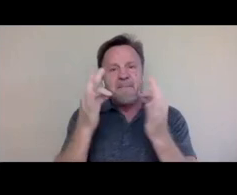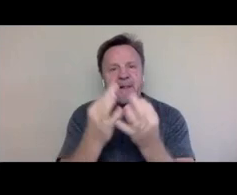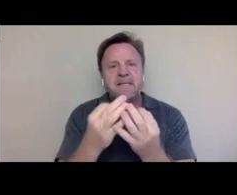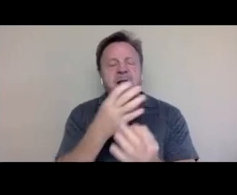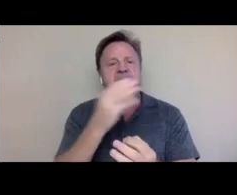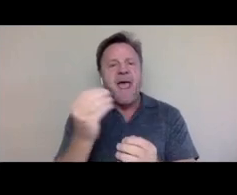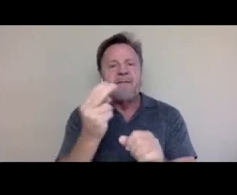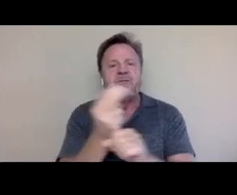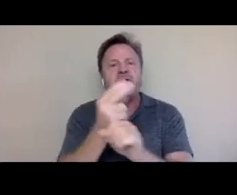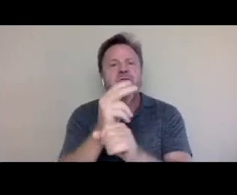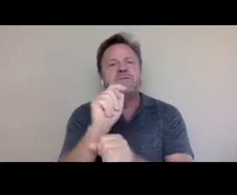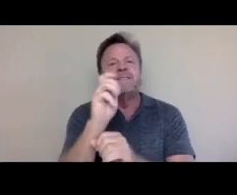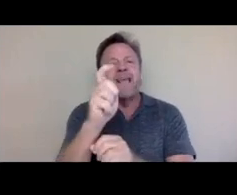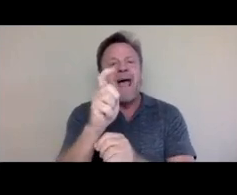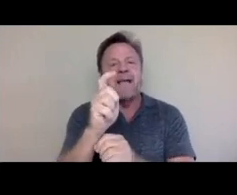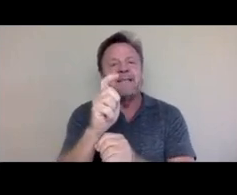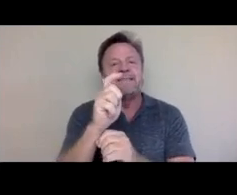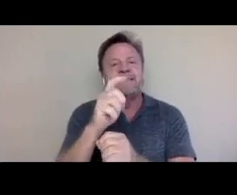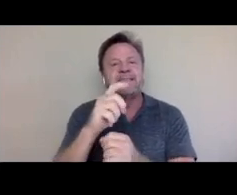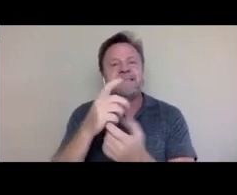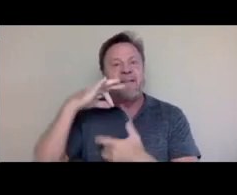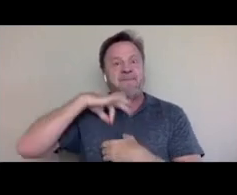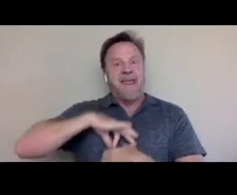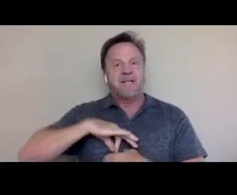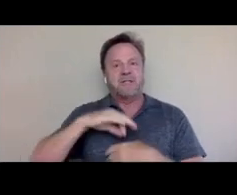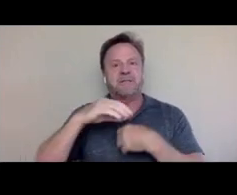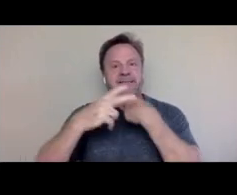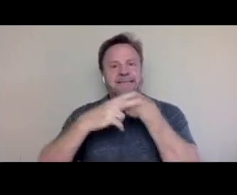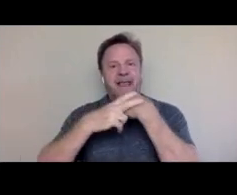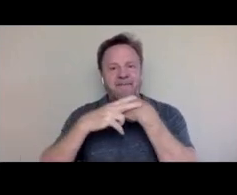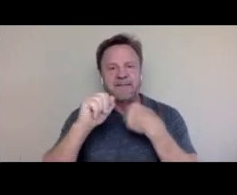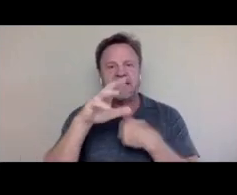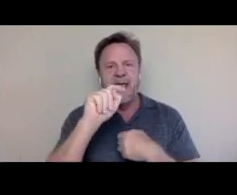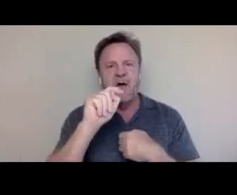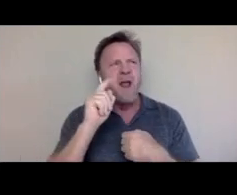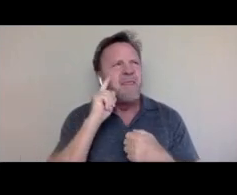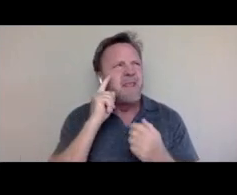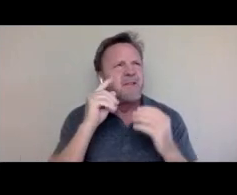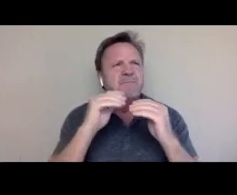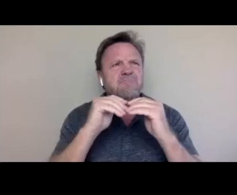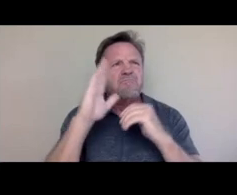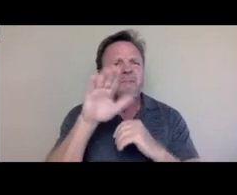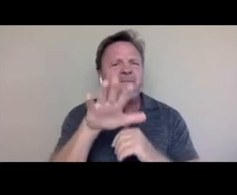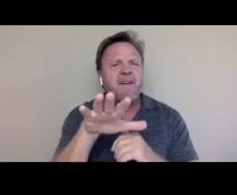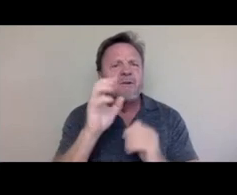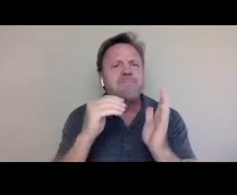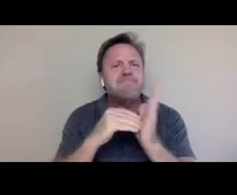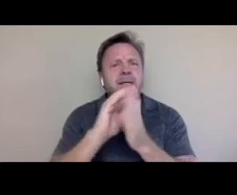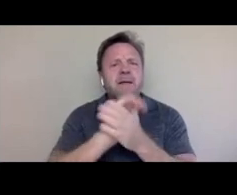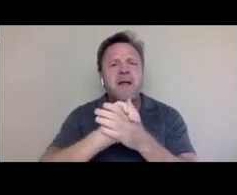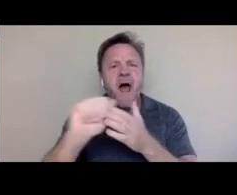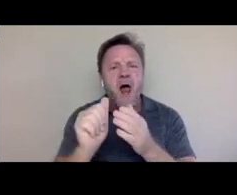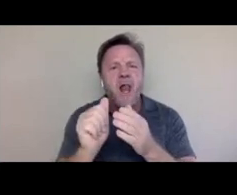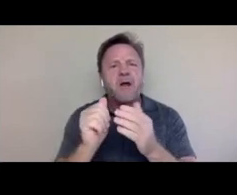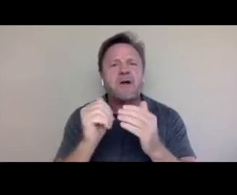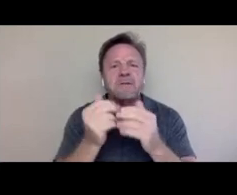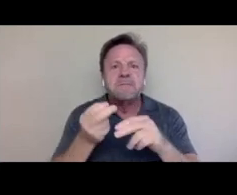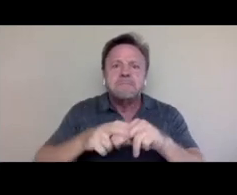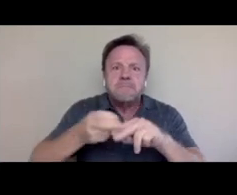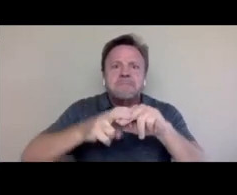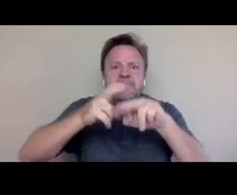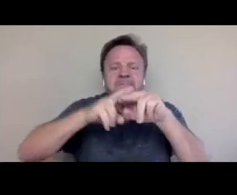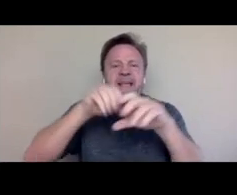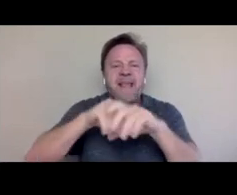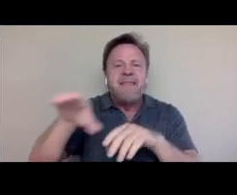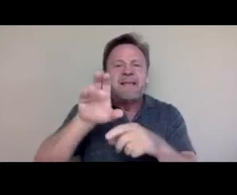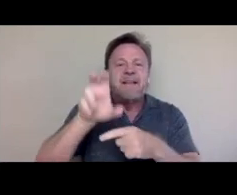advantaged savings accounts. They have over, right now, I believe over $500 million growing in these investment accounts